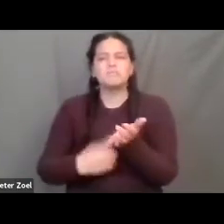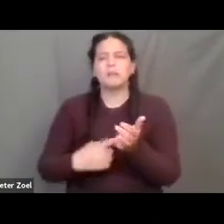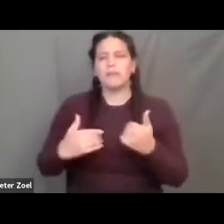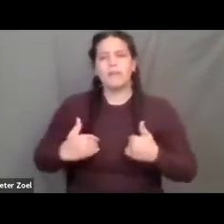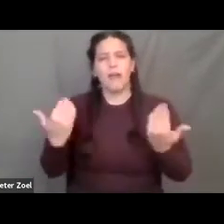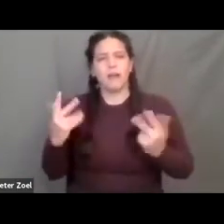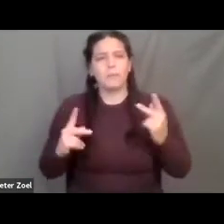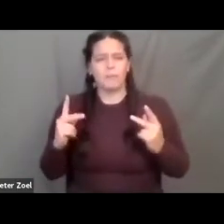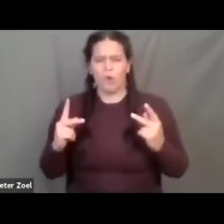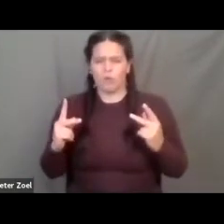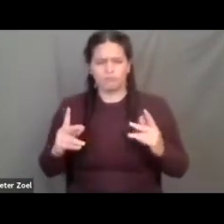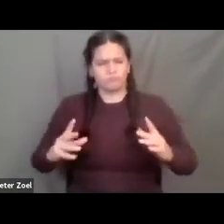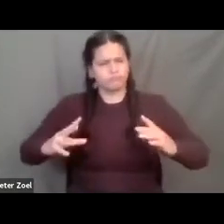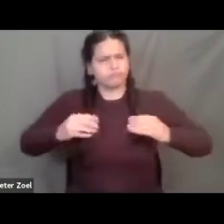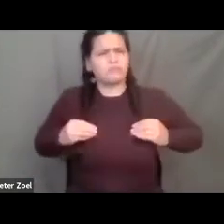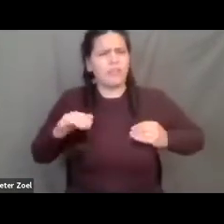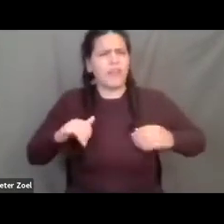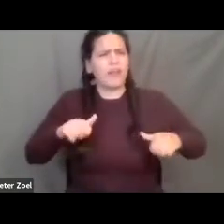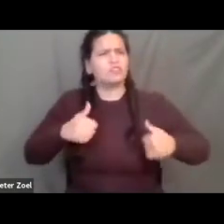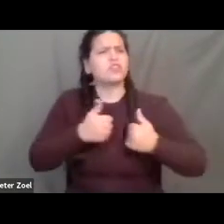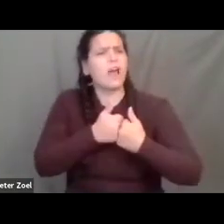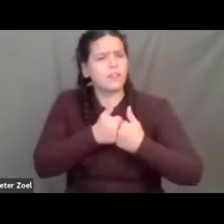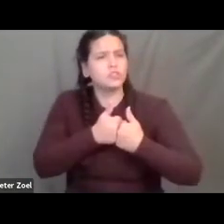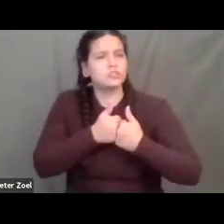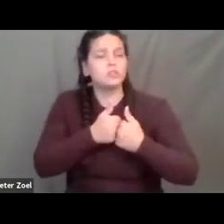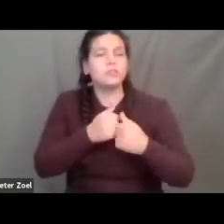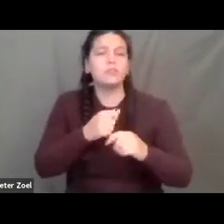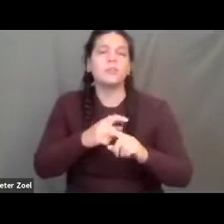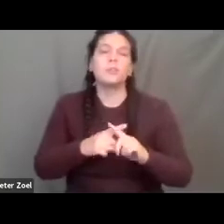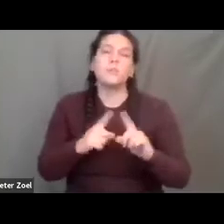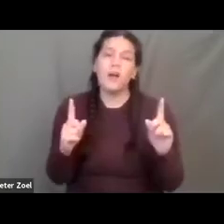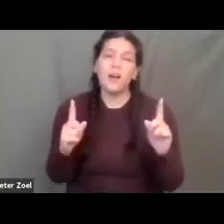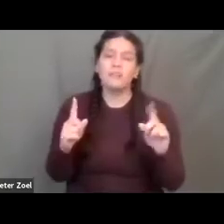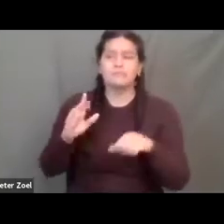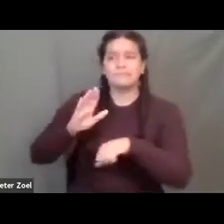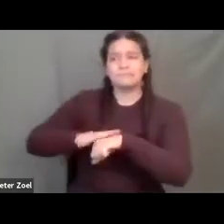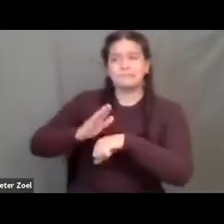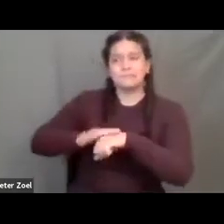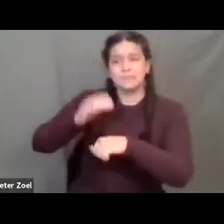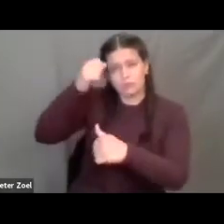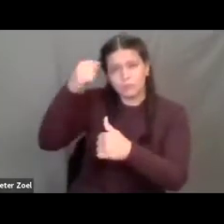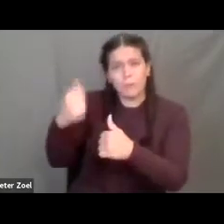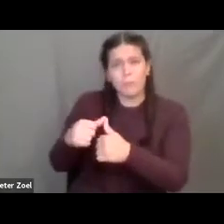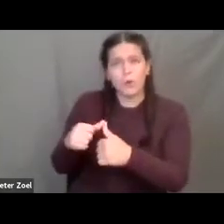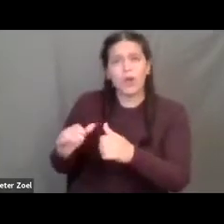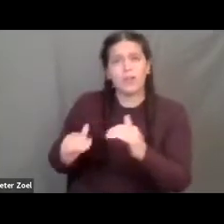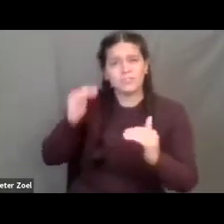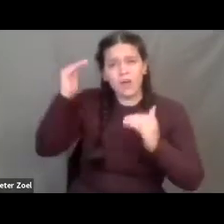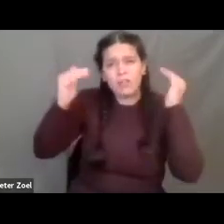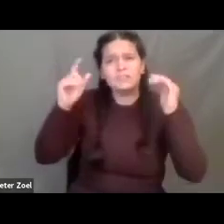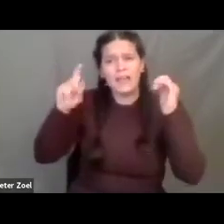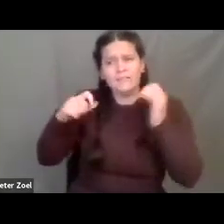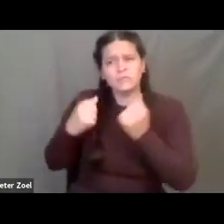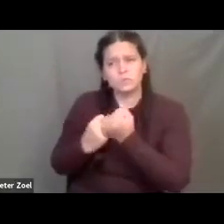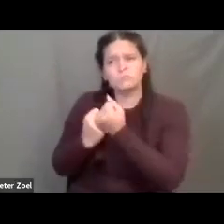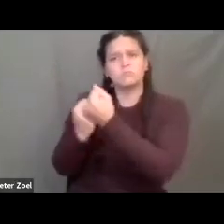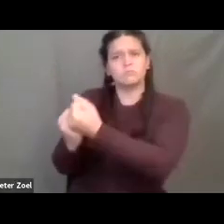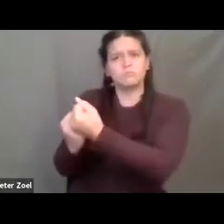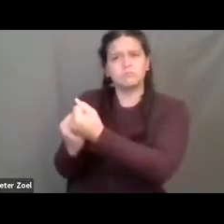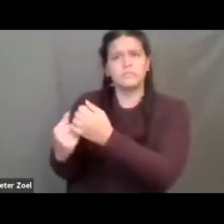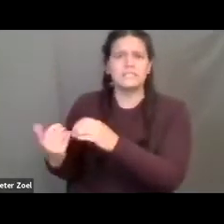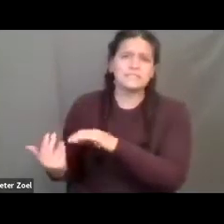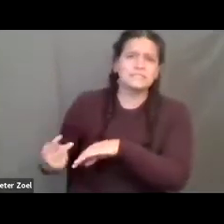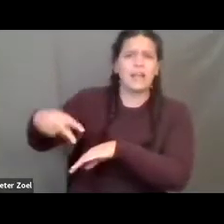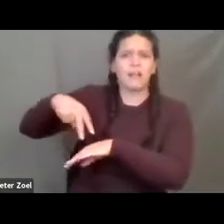the occasion. But we also have to remember that we as adults, we have to rise and we have to stand up for those young